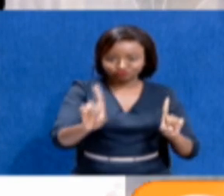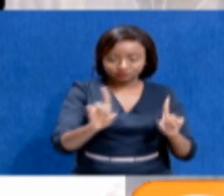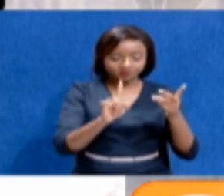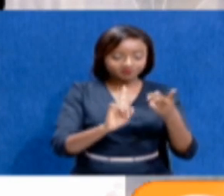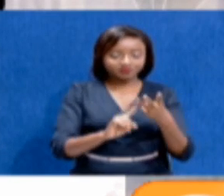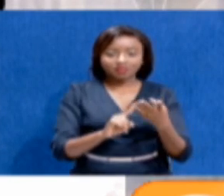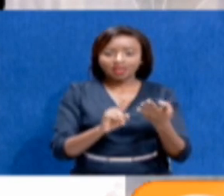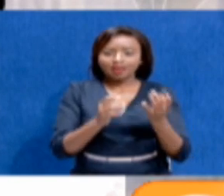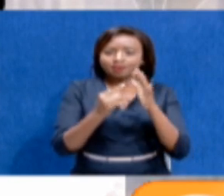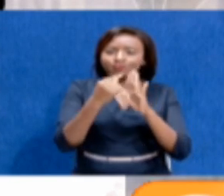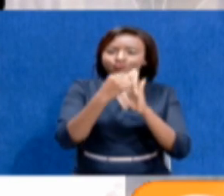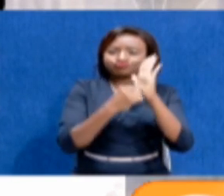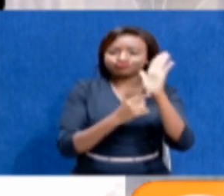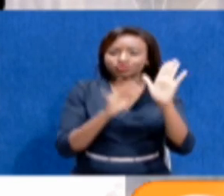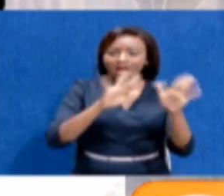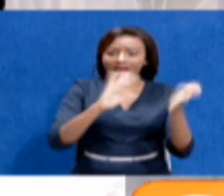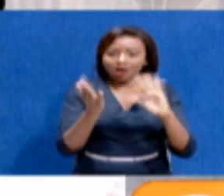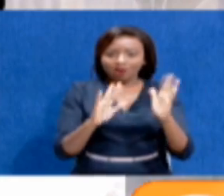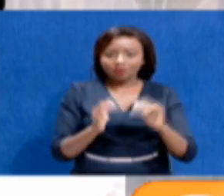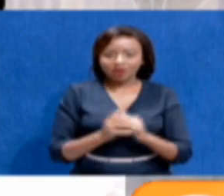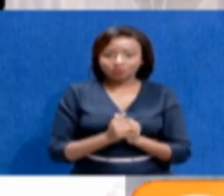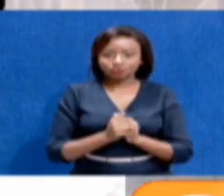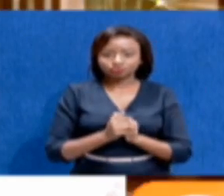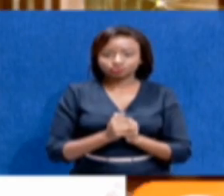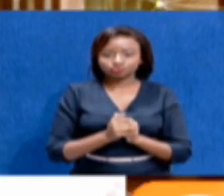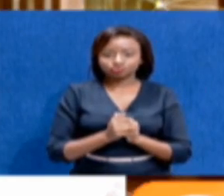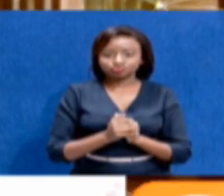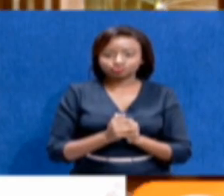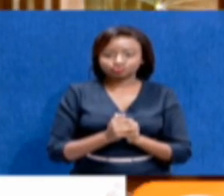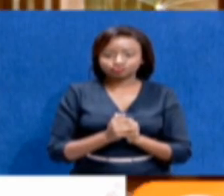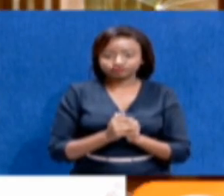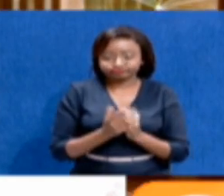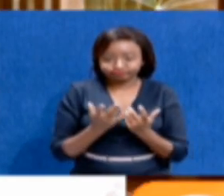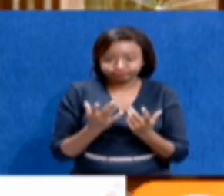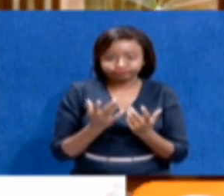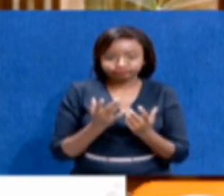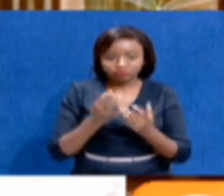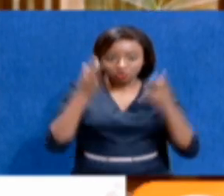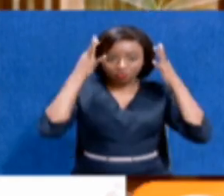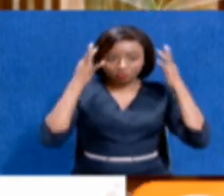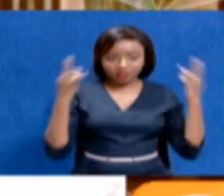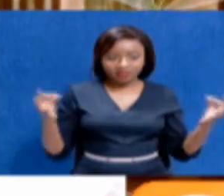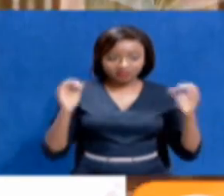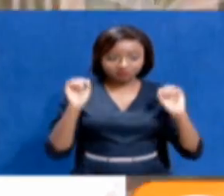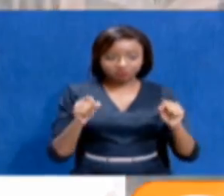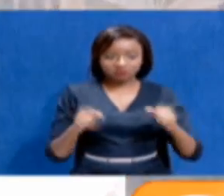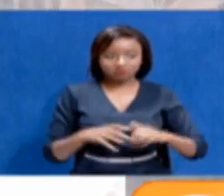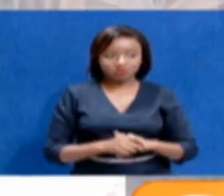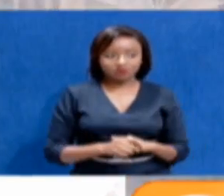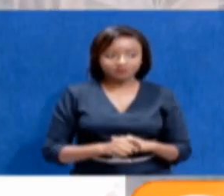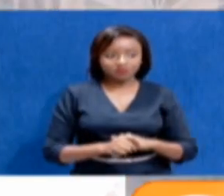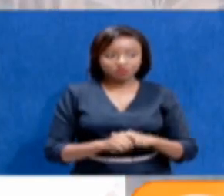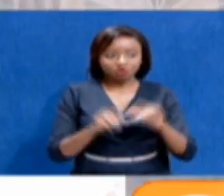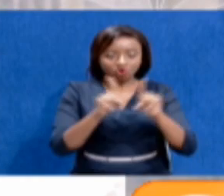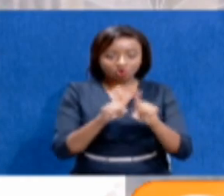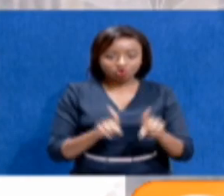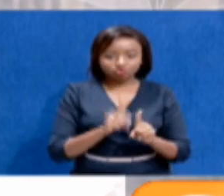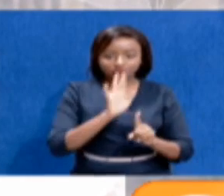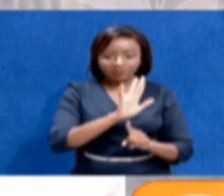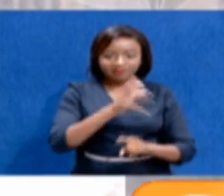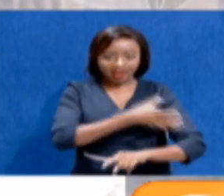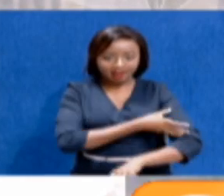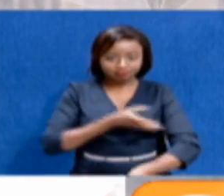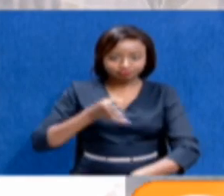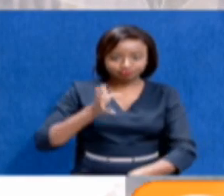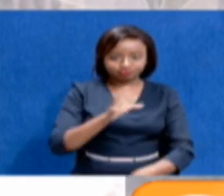of weddings, religious events, funerals, and crematorial last rites. They are also expected to carry out capacity building